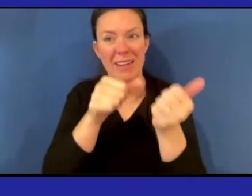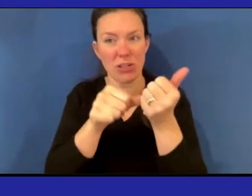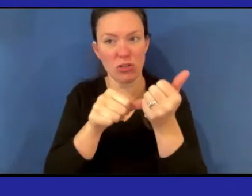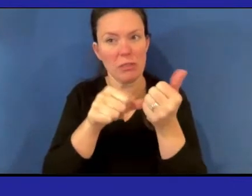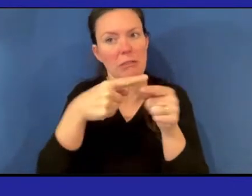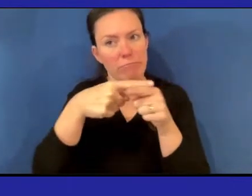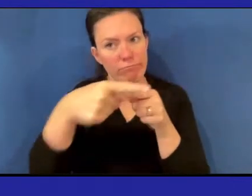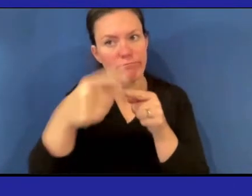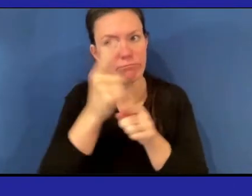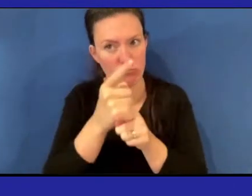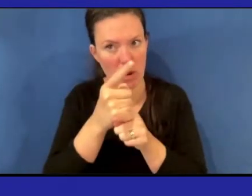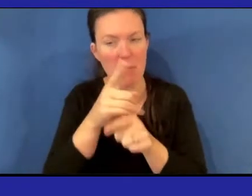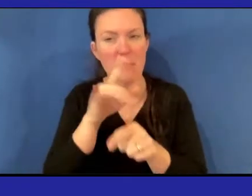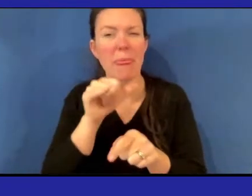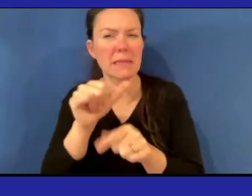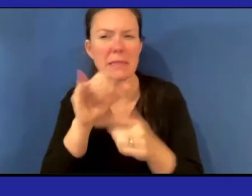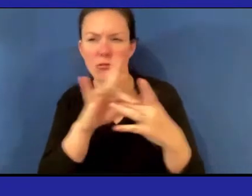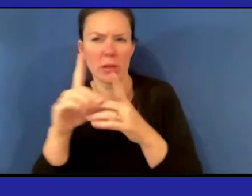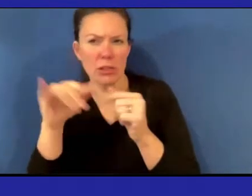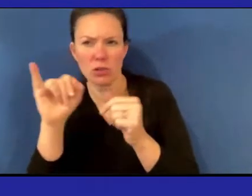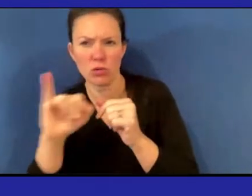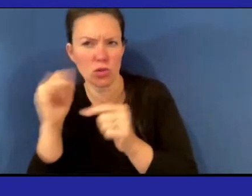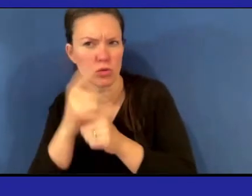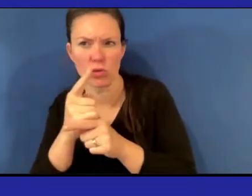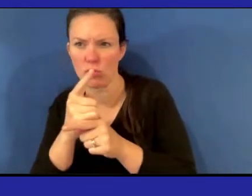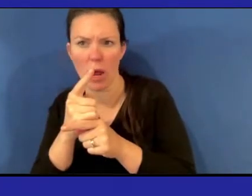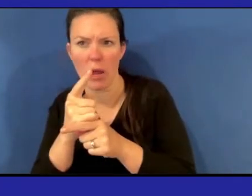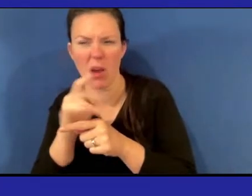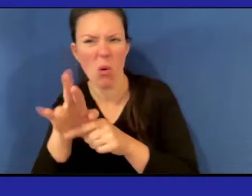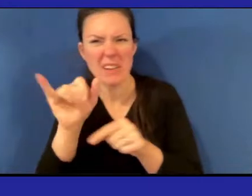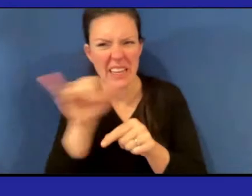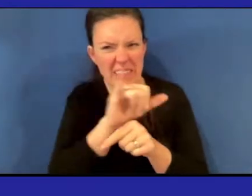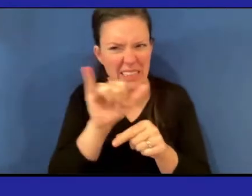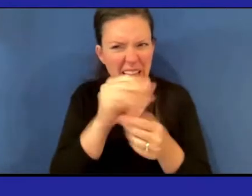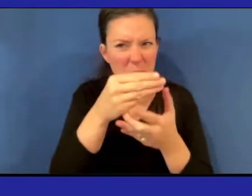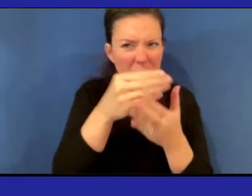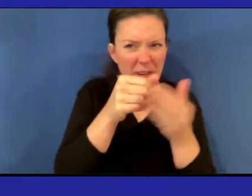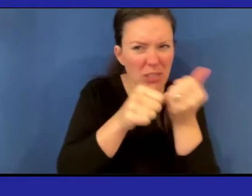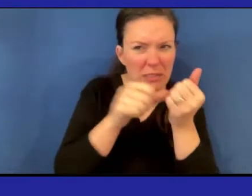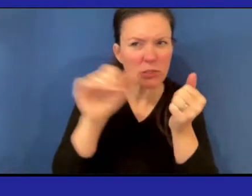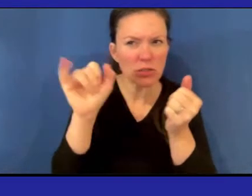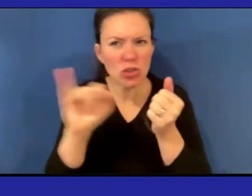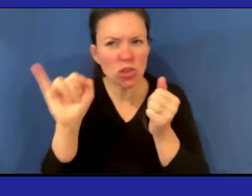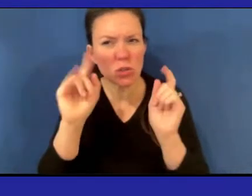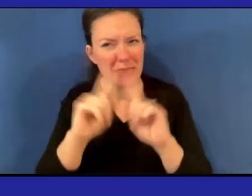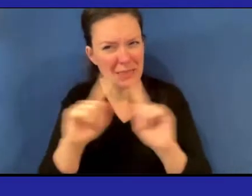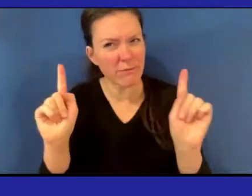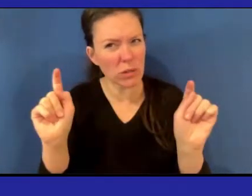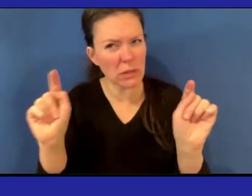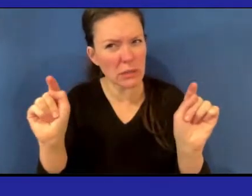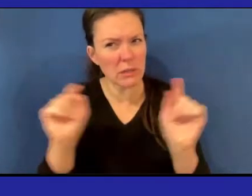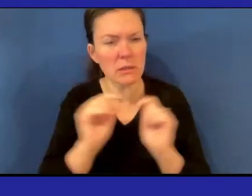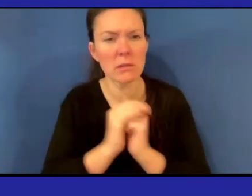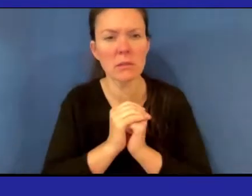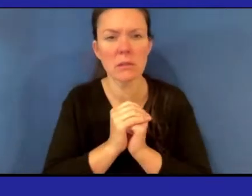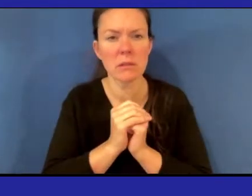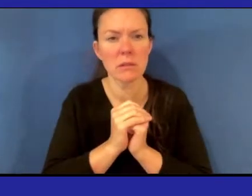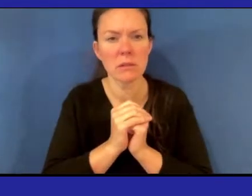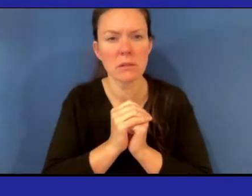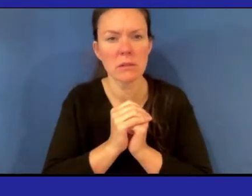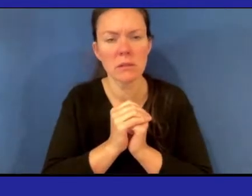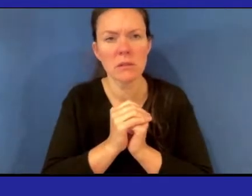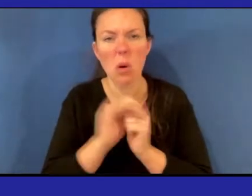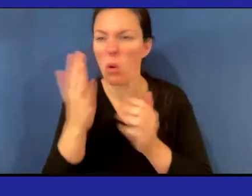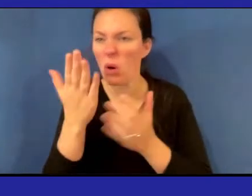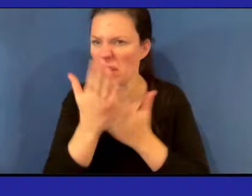to insurance, or were they both, are they exactly the same? I mean, that's They're not, right? I think they're separate or overlapping.